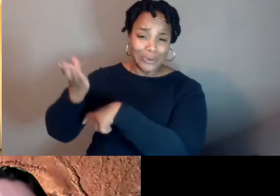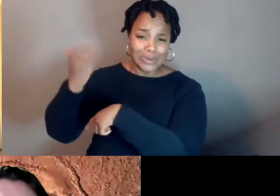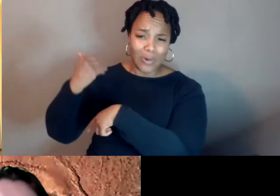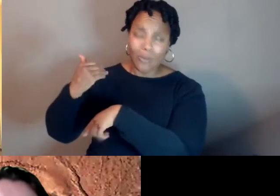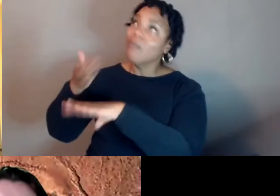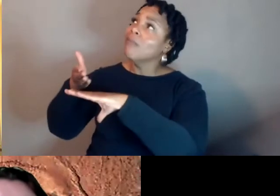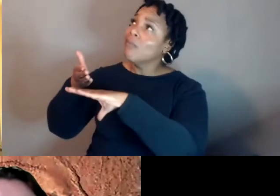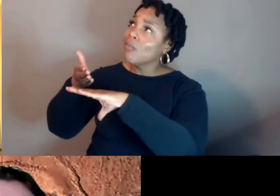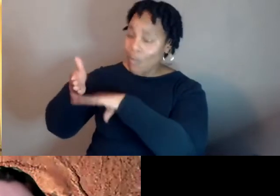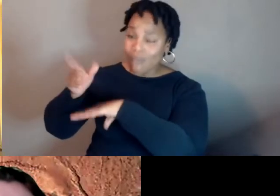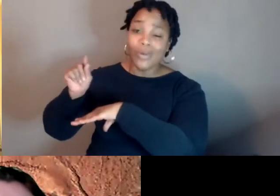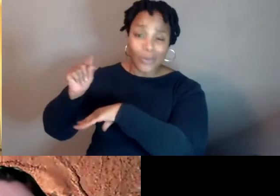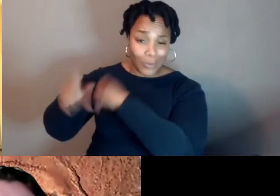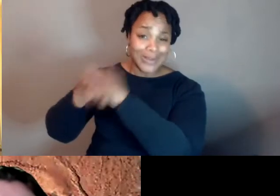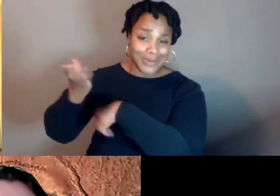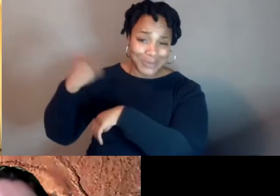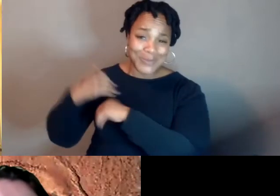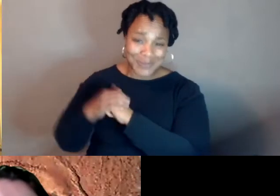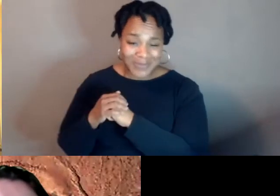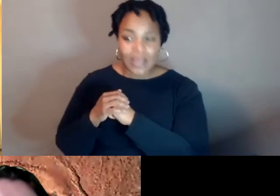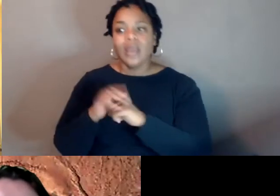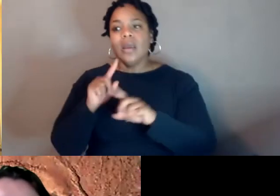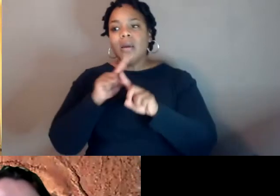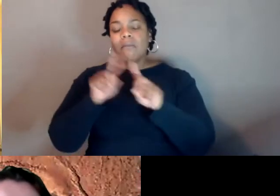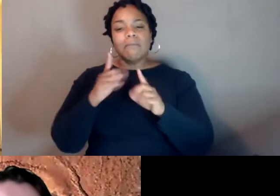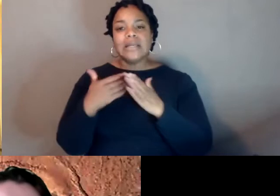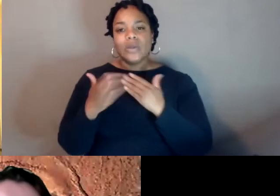20 years since I've read her. But